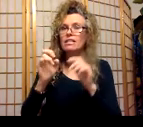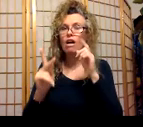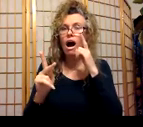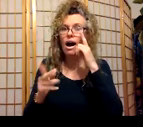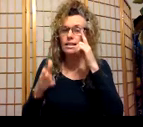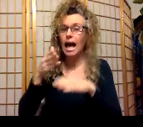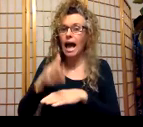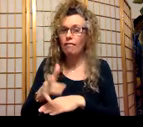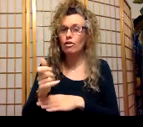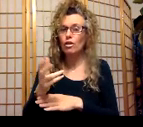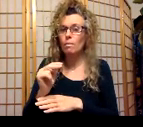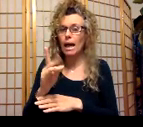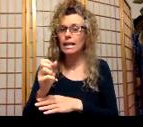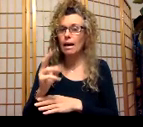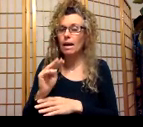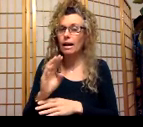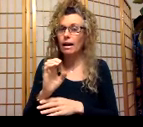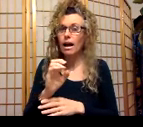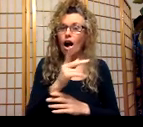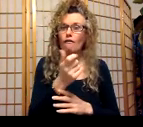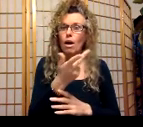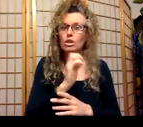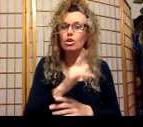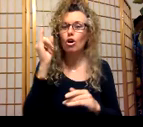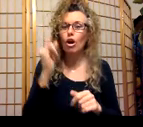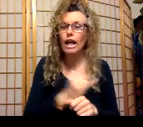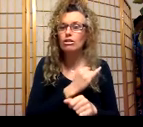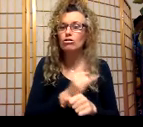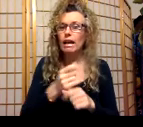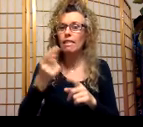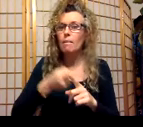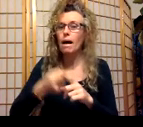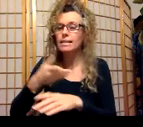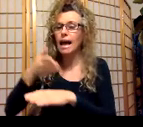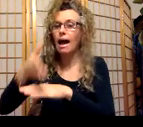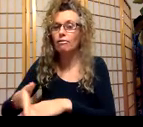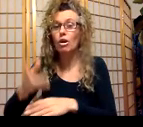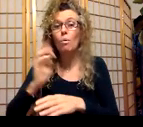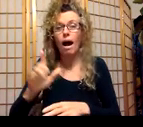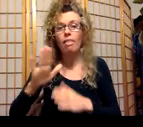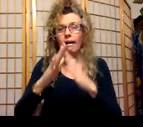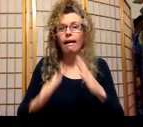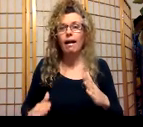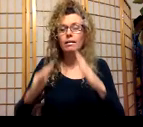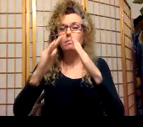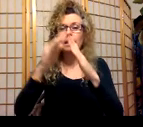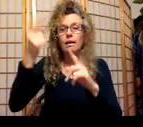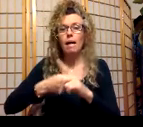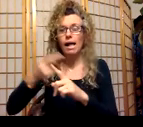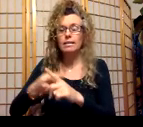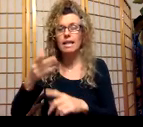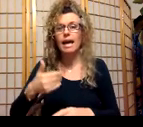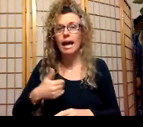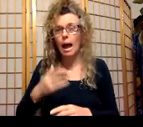the pandemic of pharmaceutical industry in the months afterwards. Well, they had peak months. They